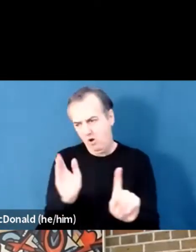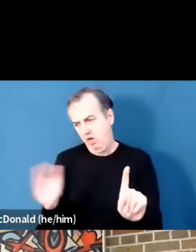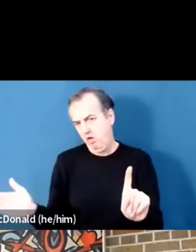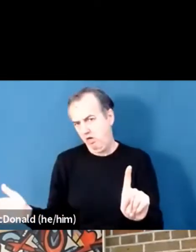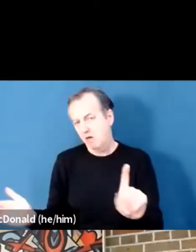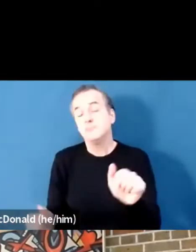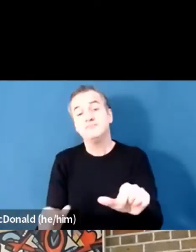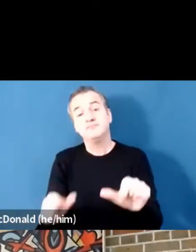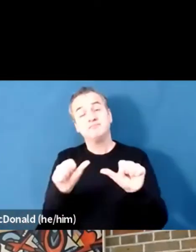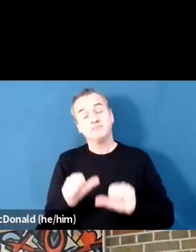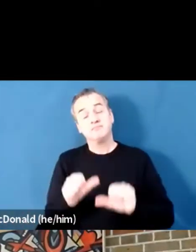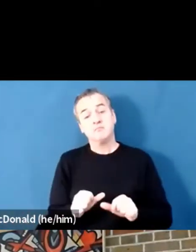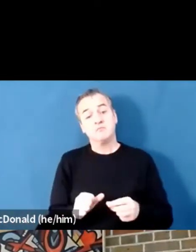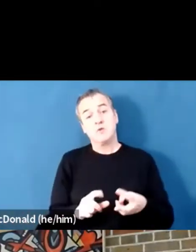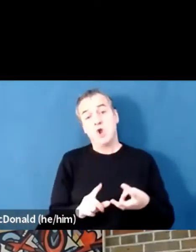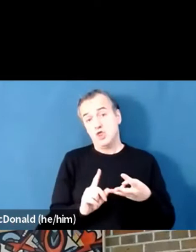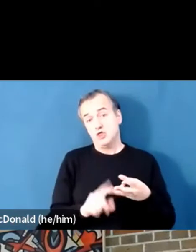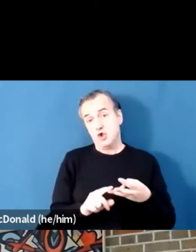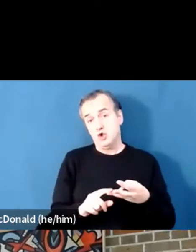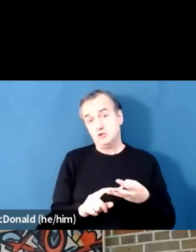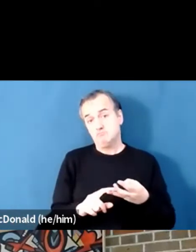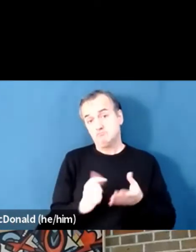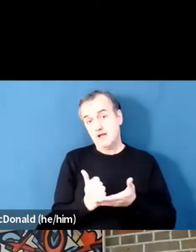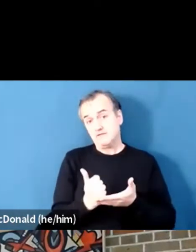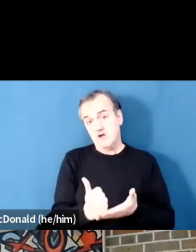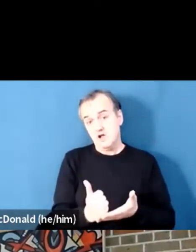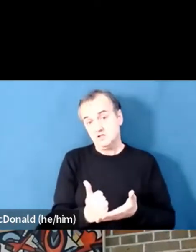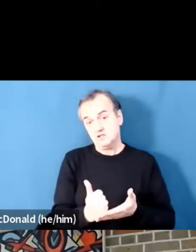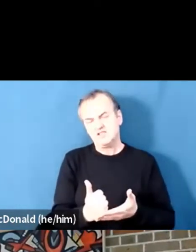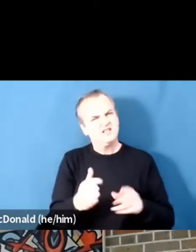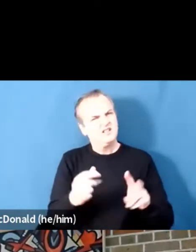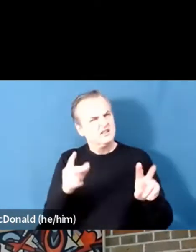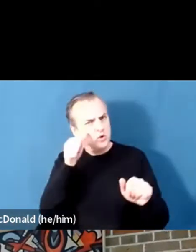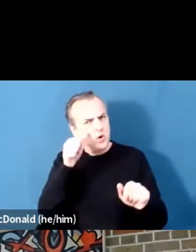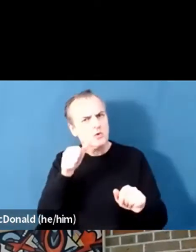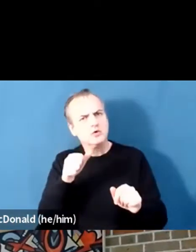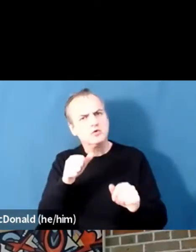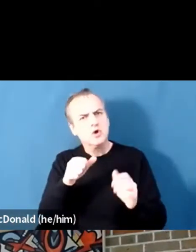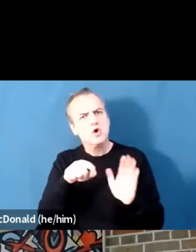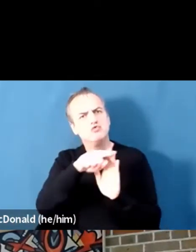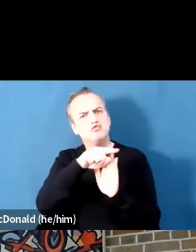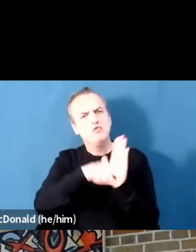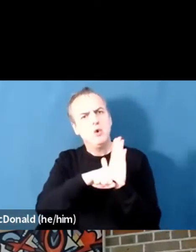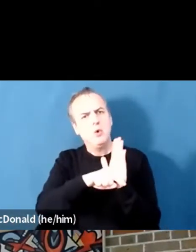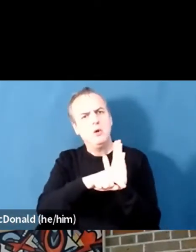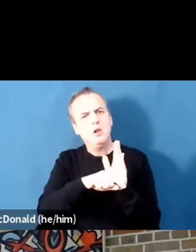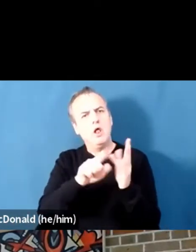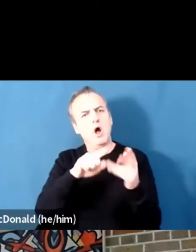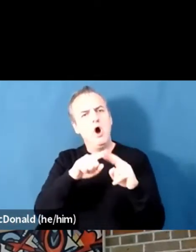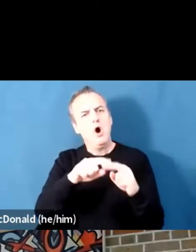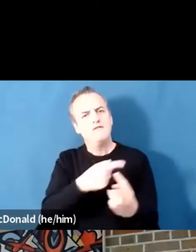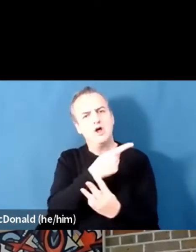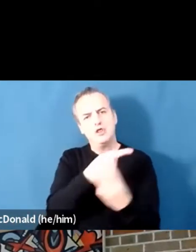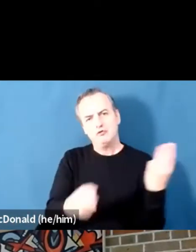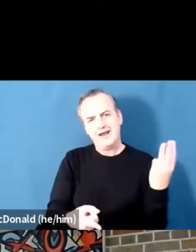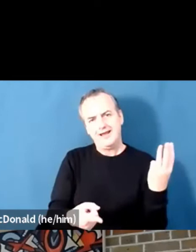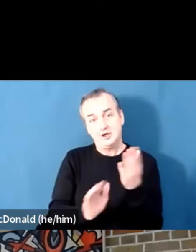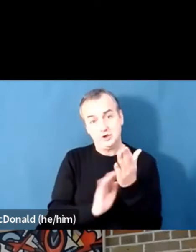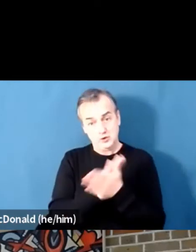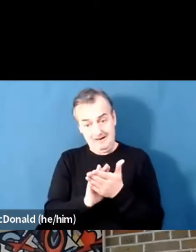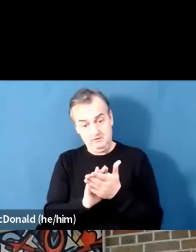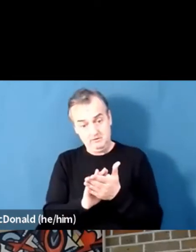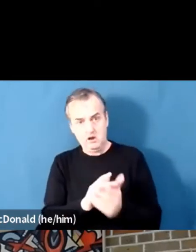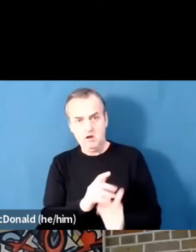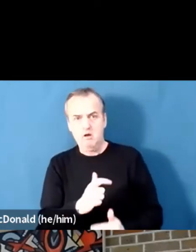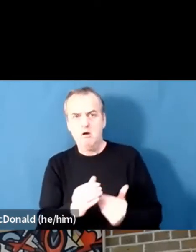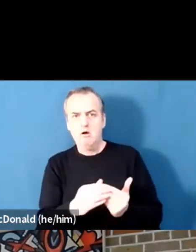With that in mind, I always think about the rule of three. So kind of your protagonist is smart,